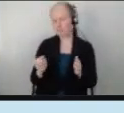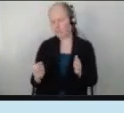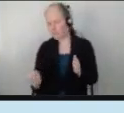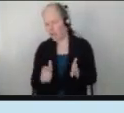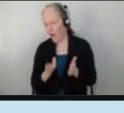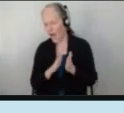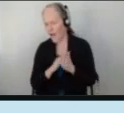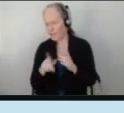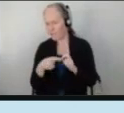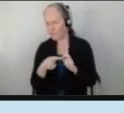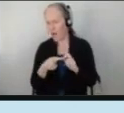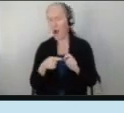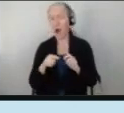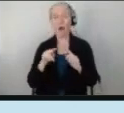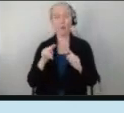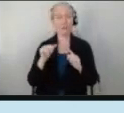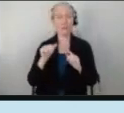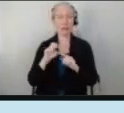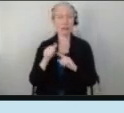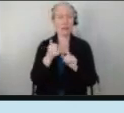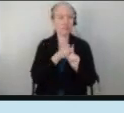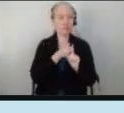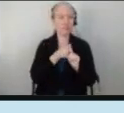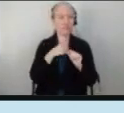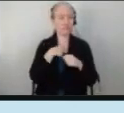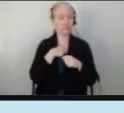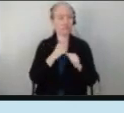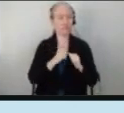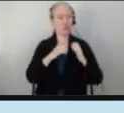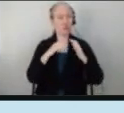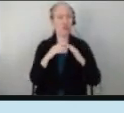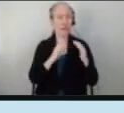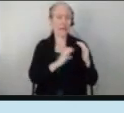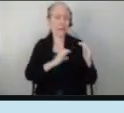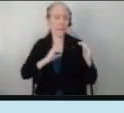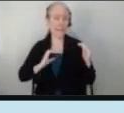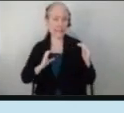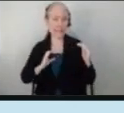know, did the agency create a committee that's kind of